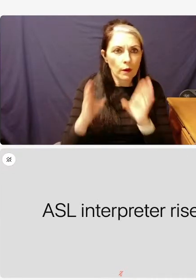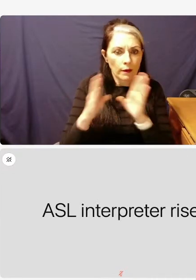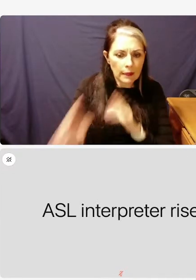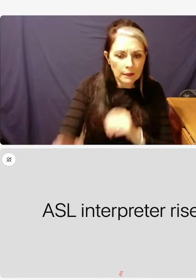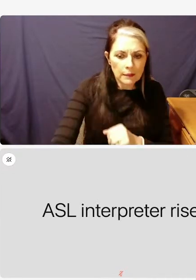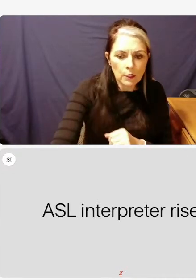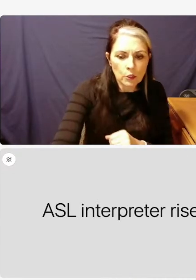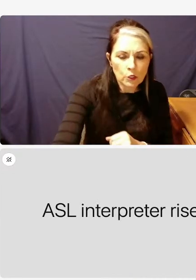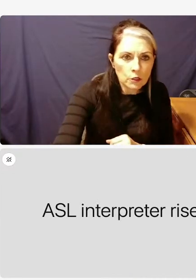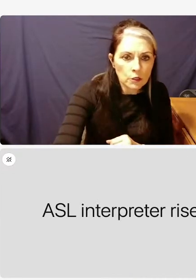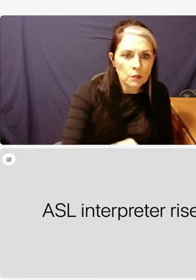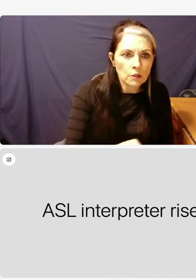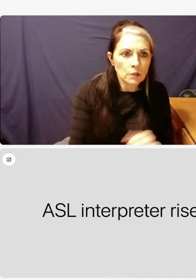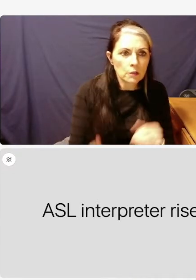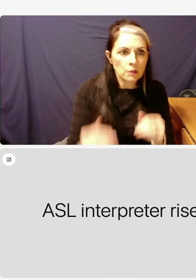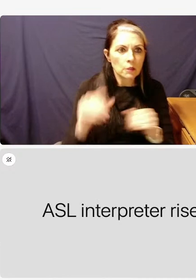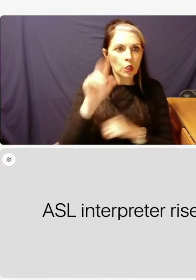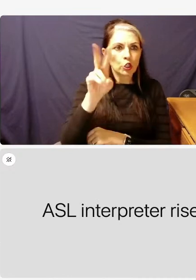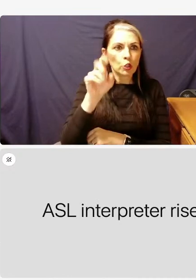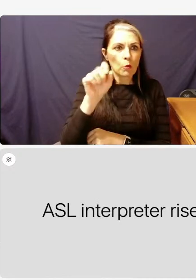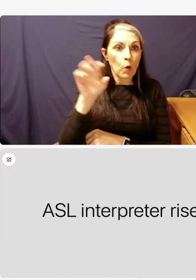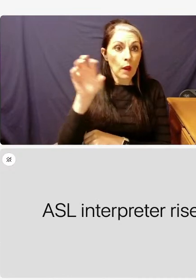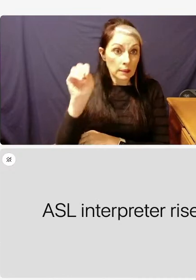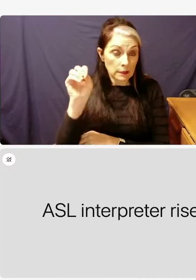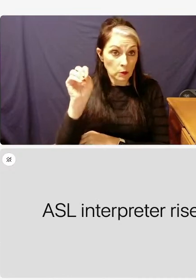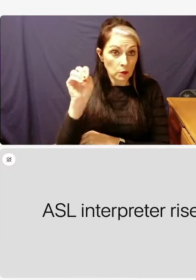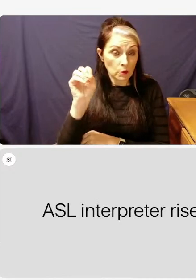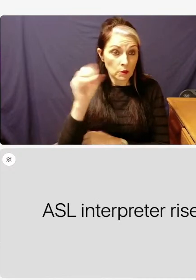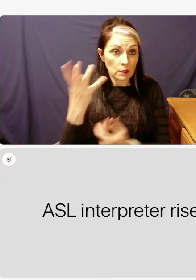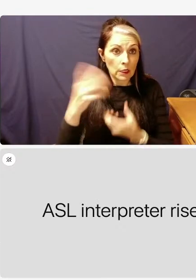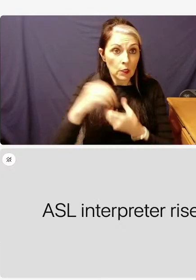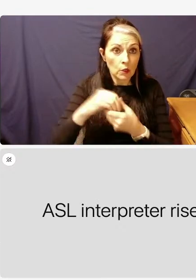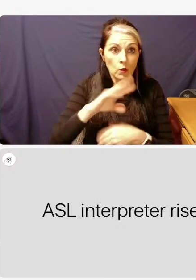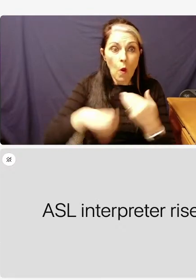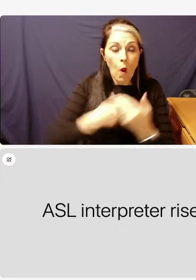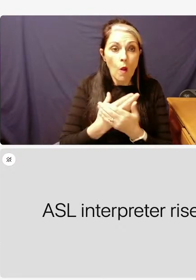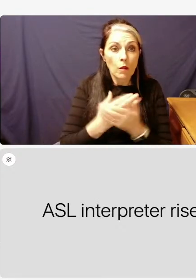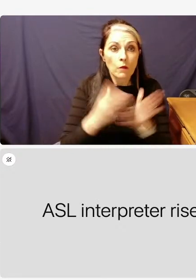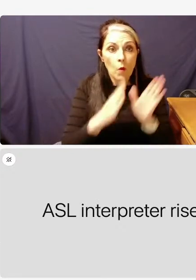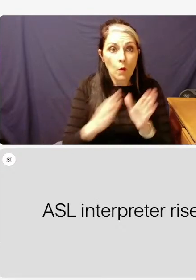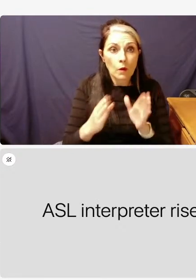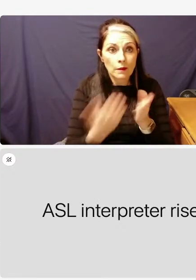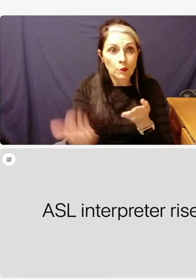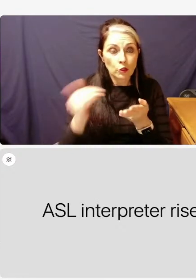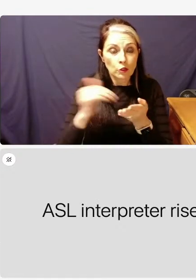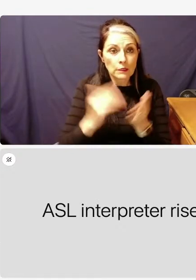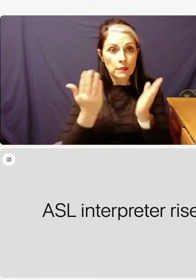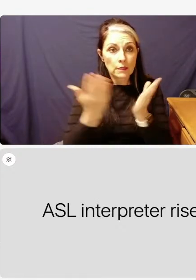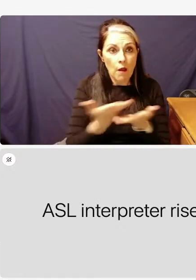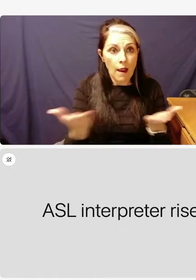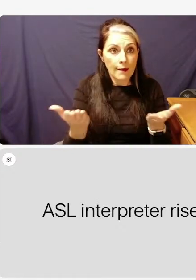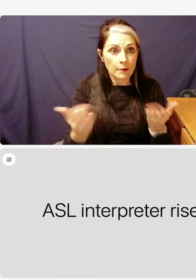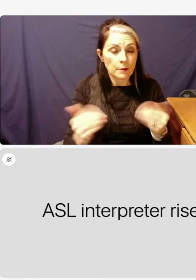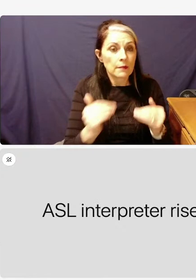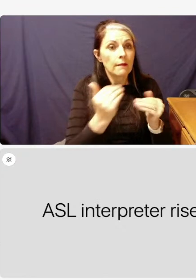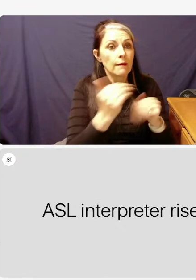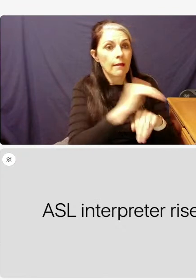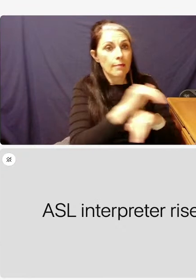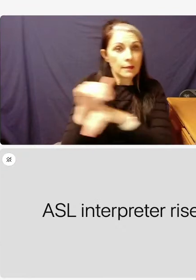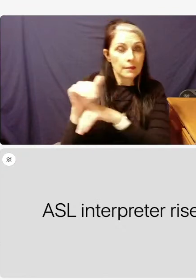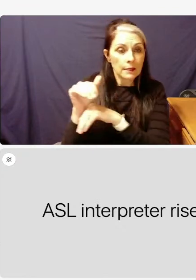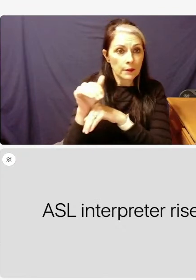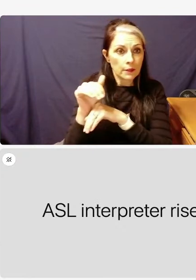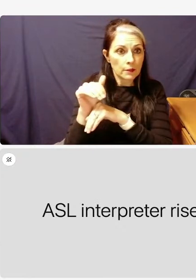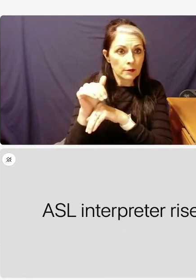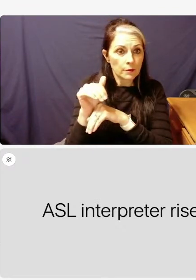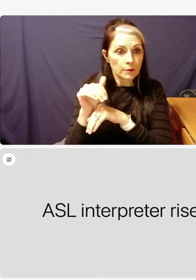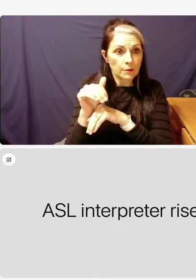include all of our reorganization items for this evening this includes the selection of officers as well as appointments from our board of education